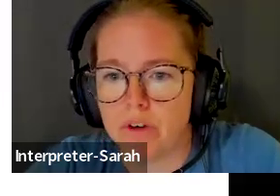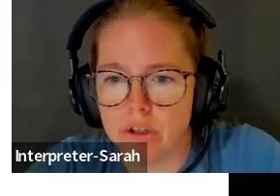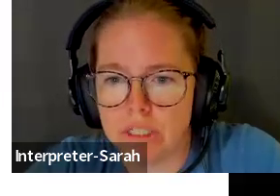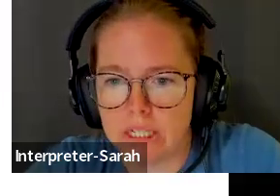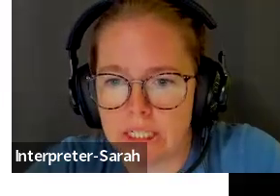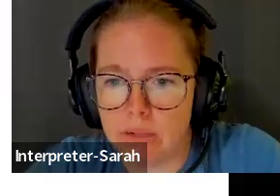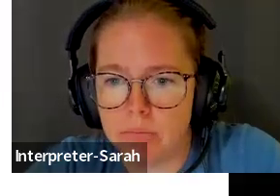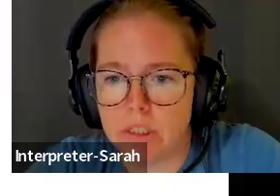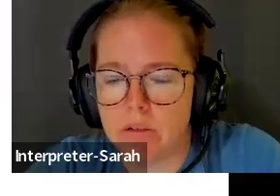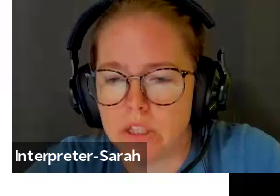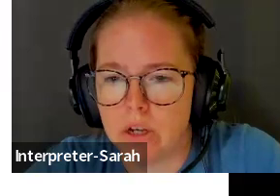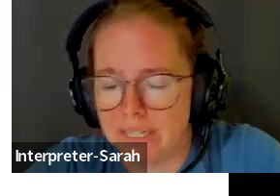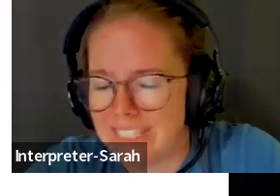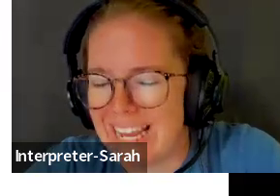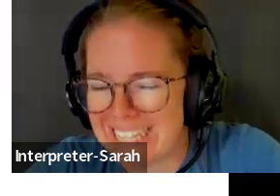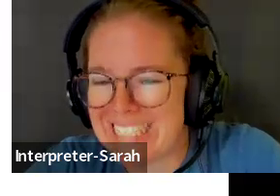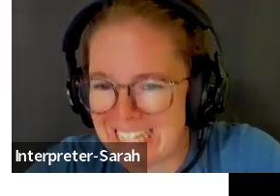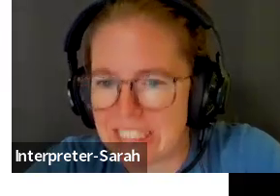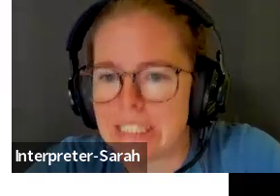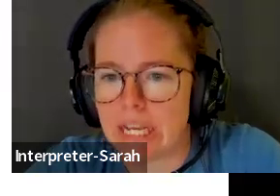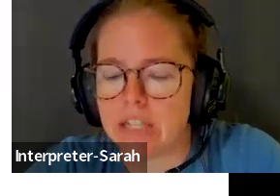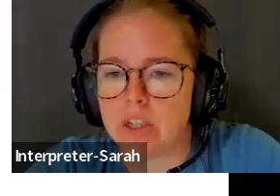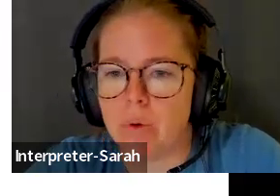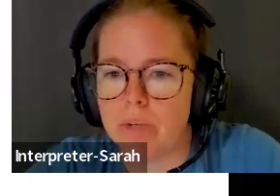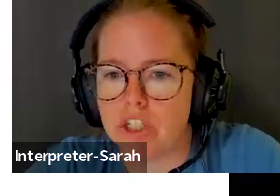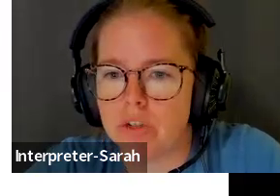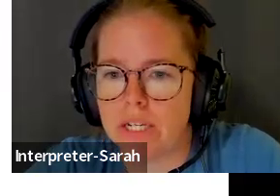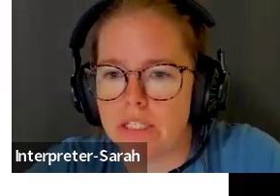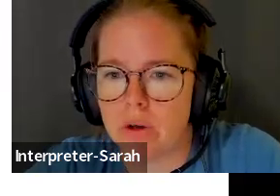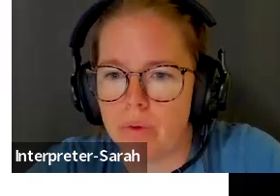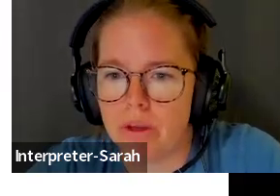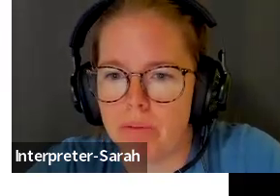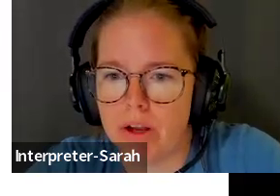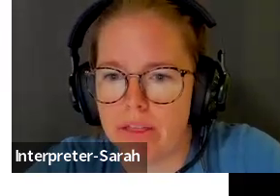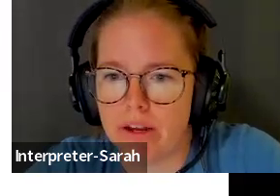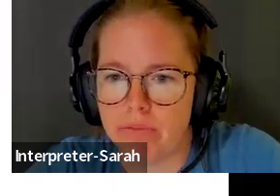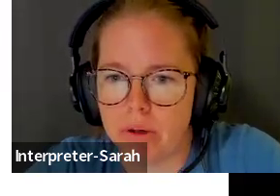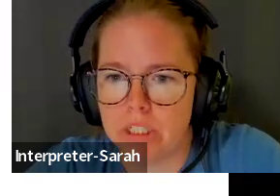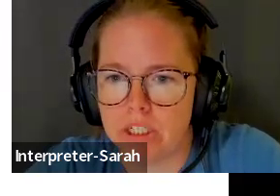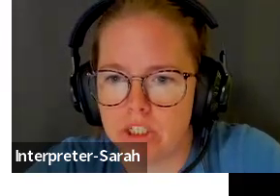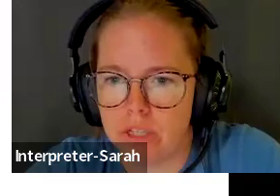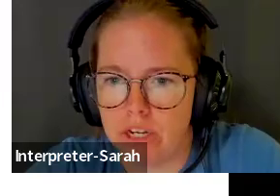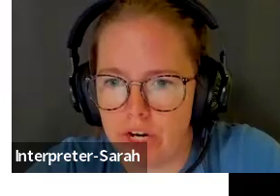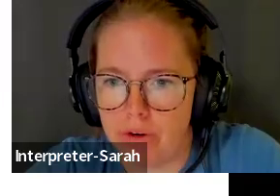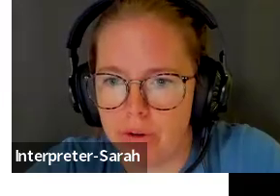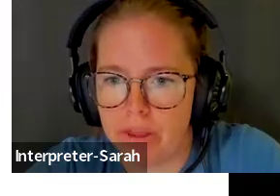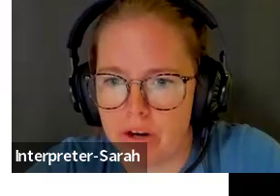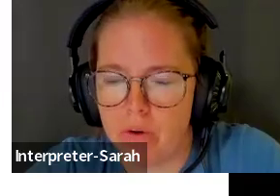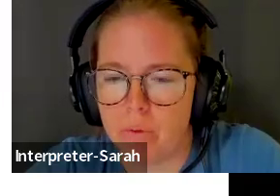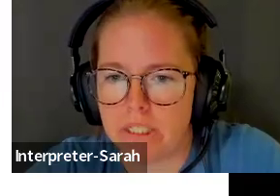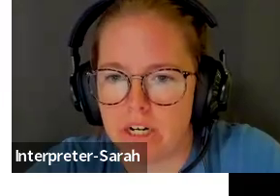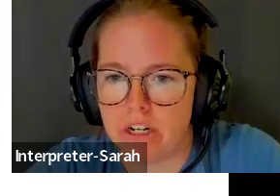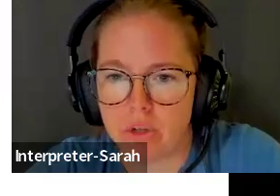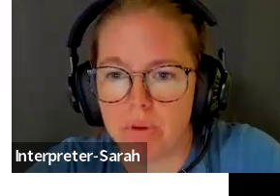support groups for adults and teams, and teens. And so what we do is we plug in that deaf person into the hearing group,